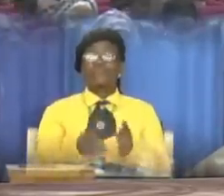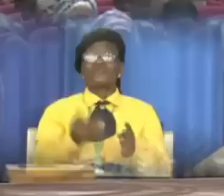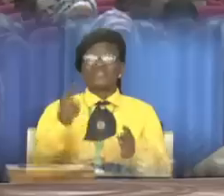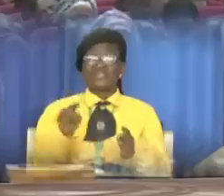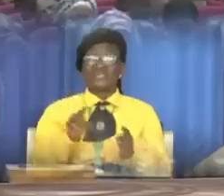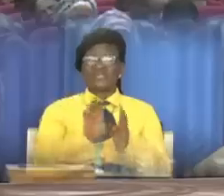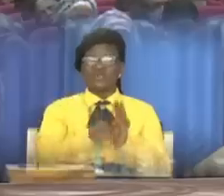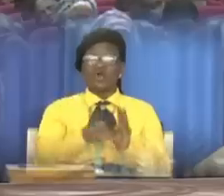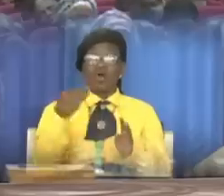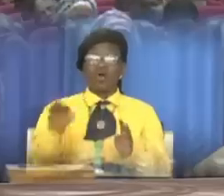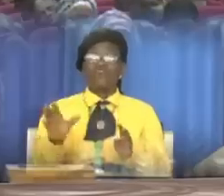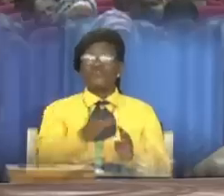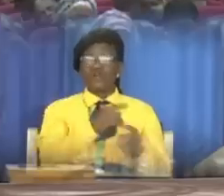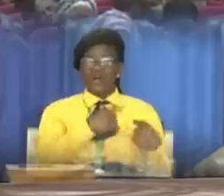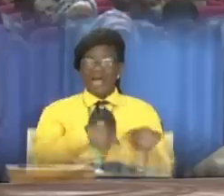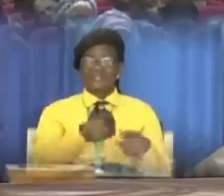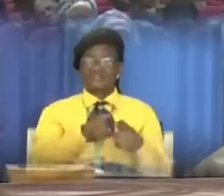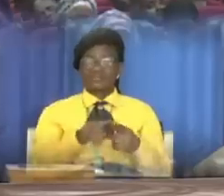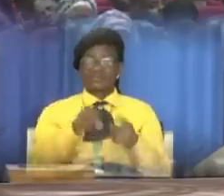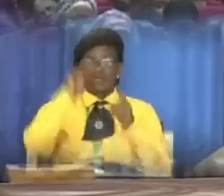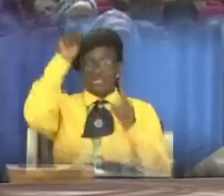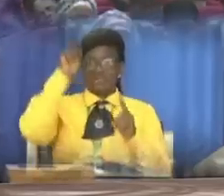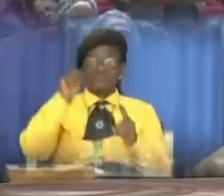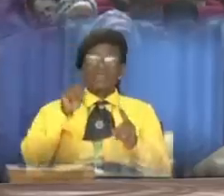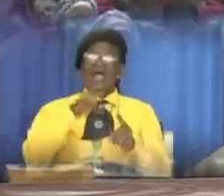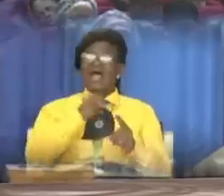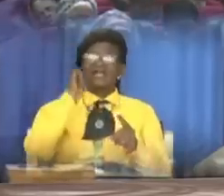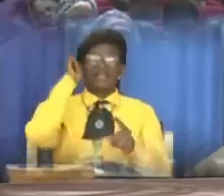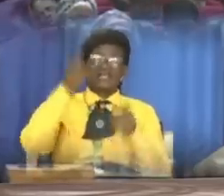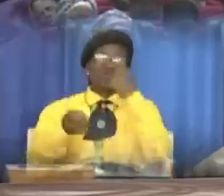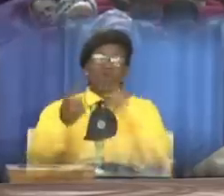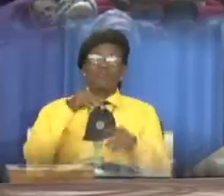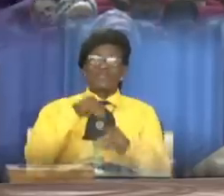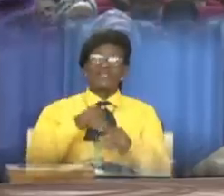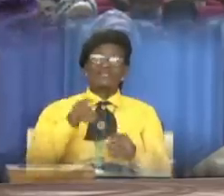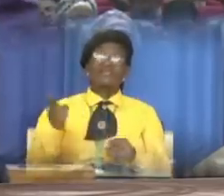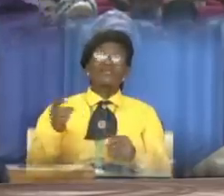in, suddenly you begin to succeed.